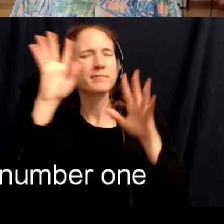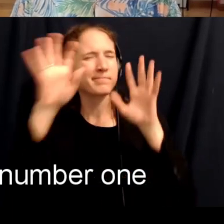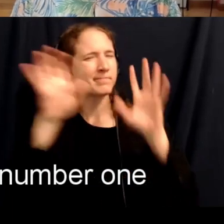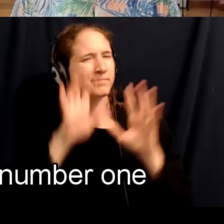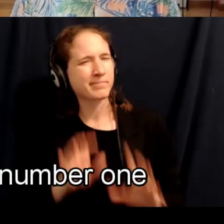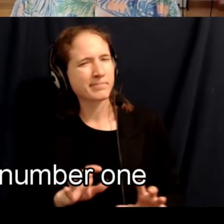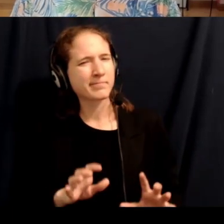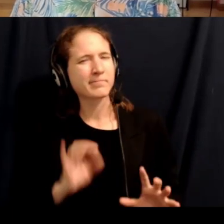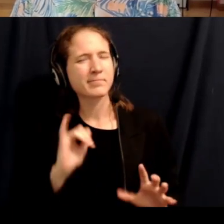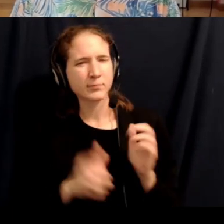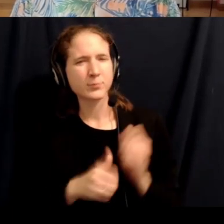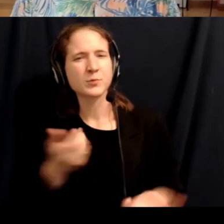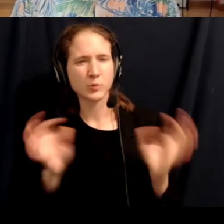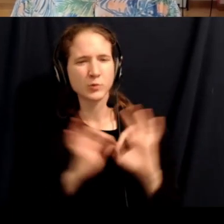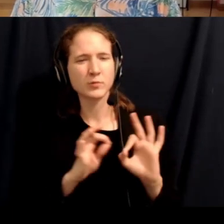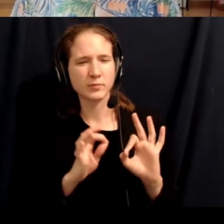is a number one,